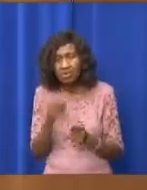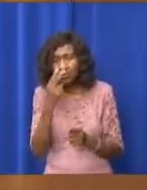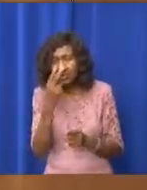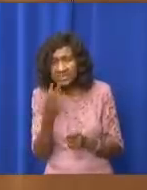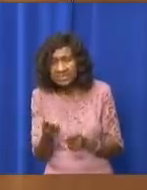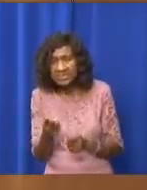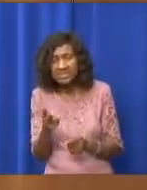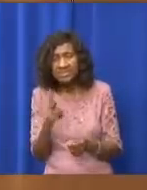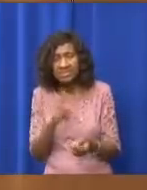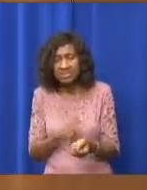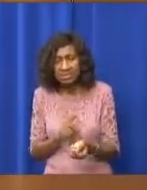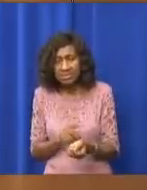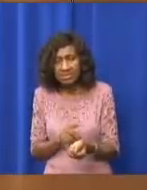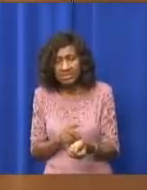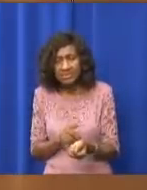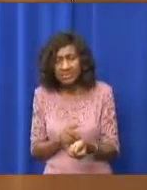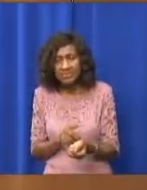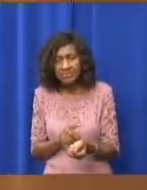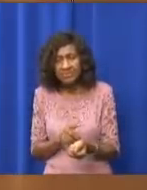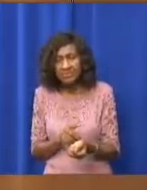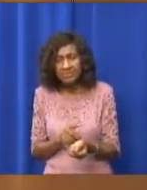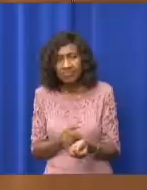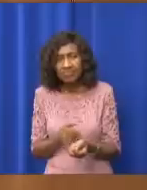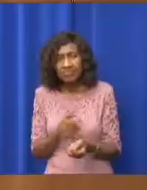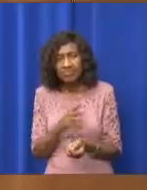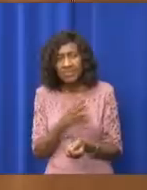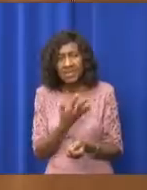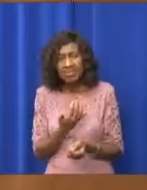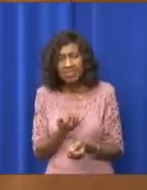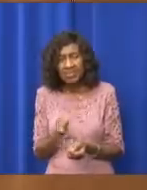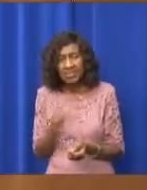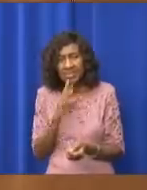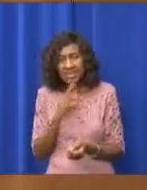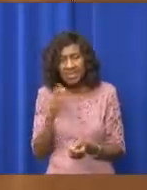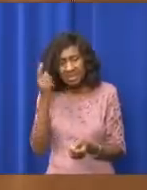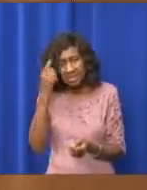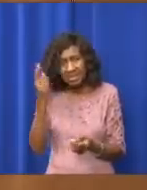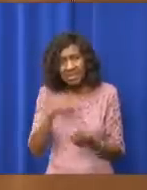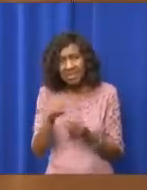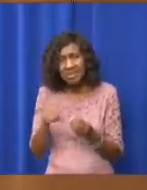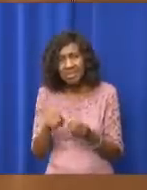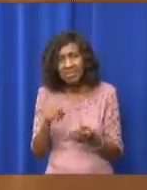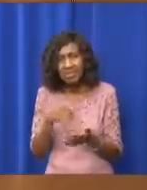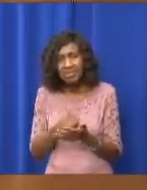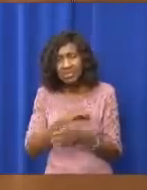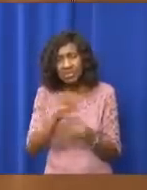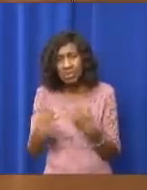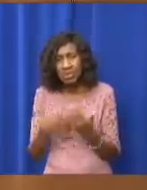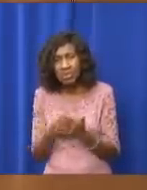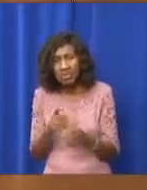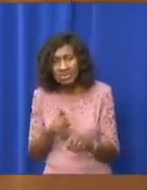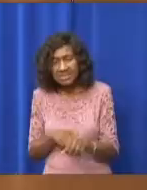it's being reassessed by the HPC all the time. I